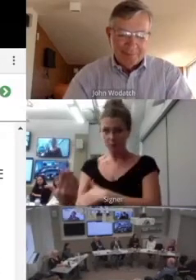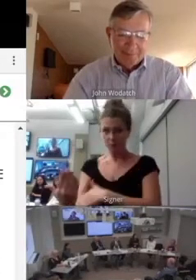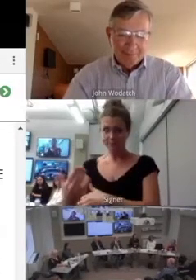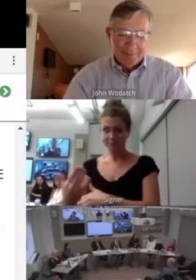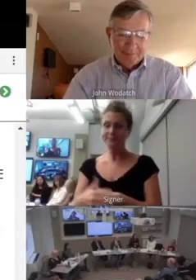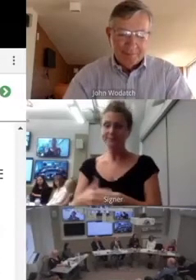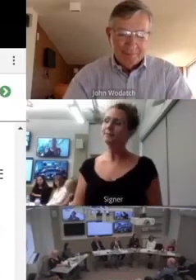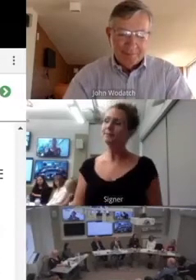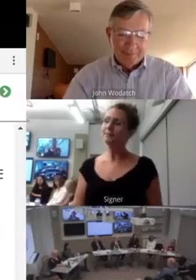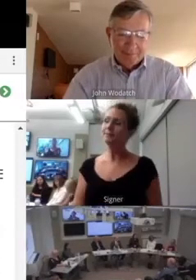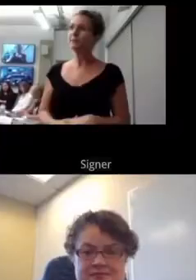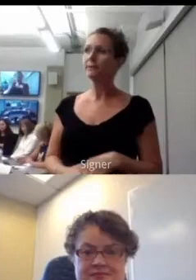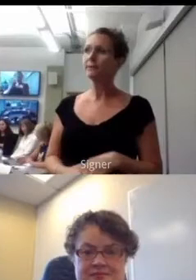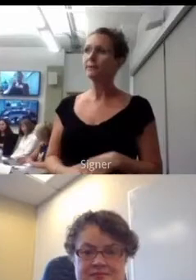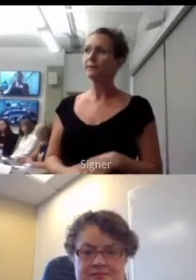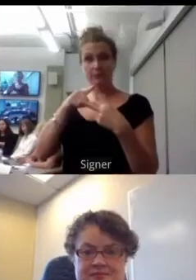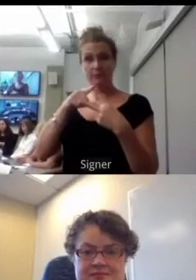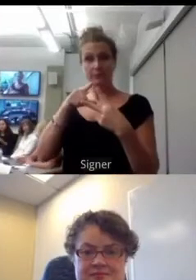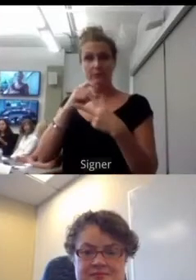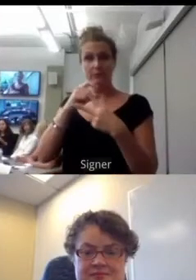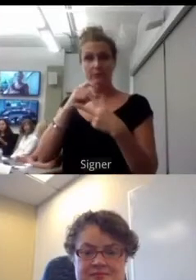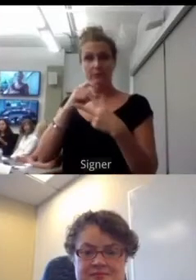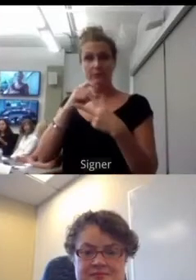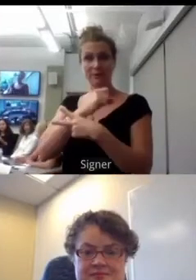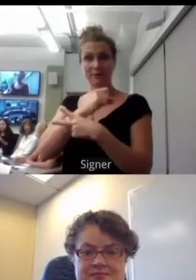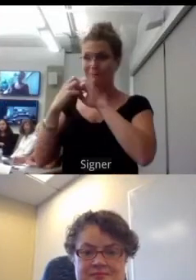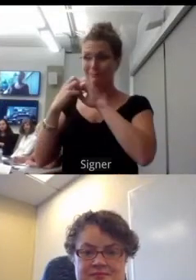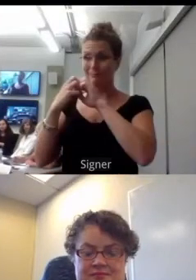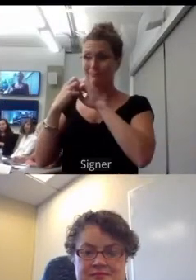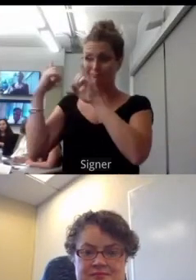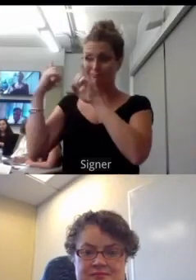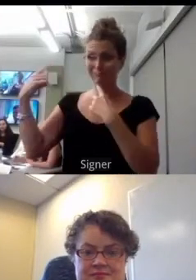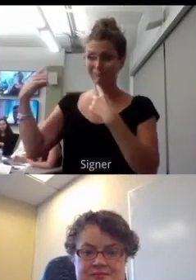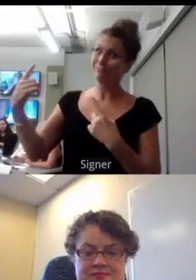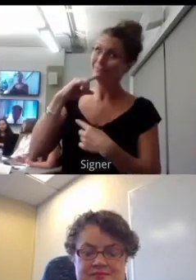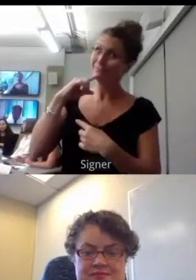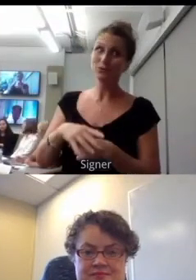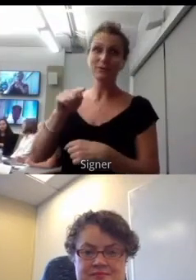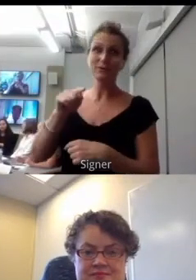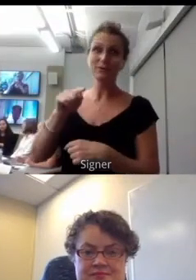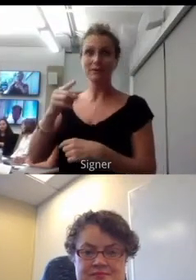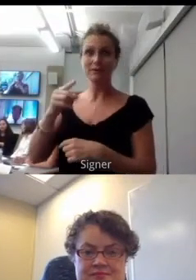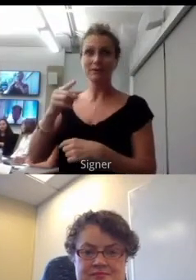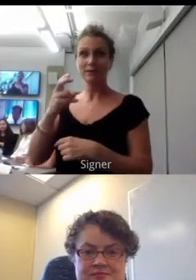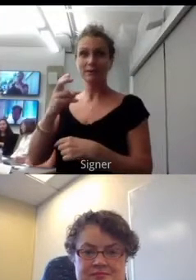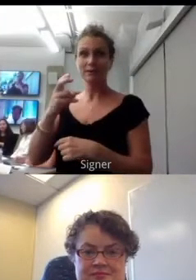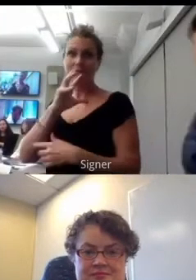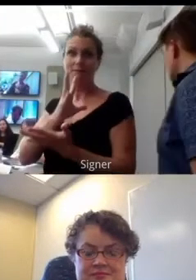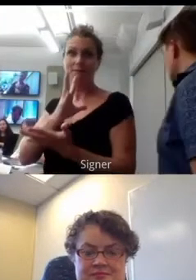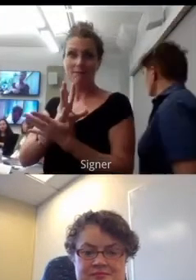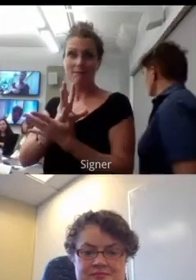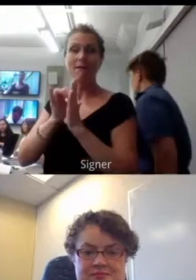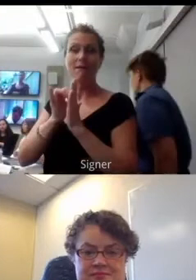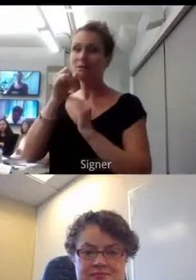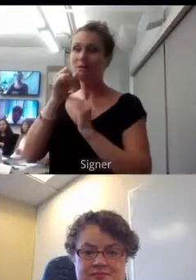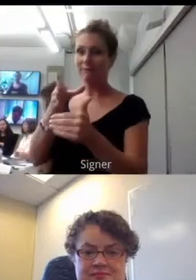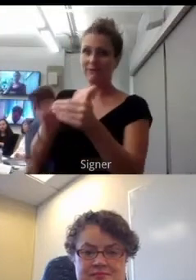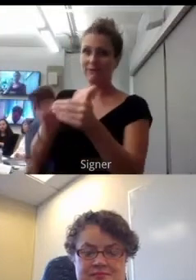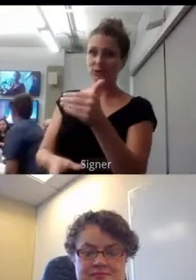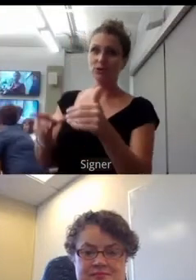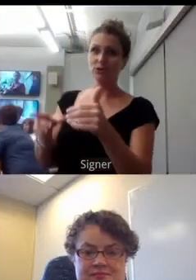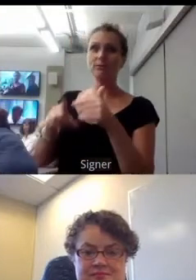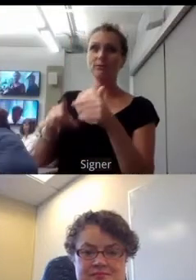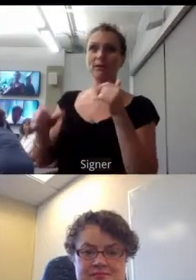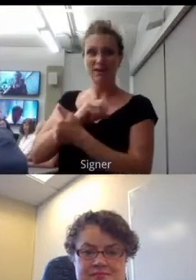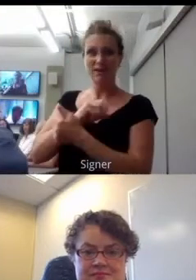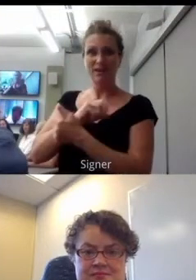been a negotiation. So Thea, talking about how it's not just a done deal, it's all a negotiation. But I think at the